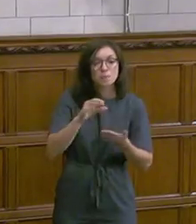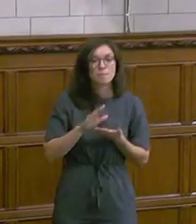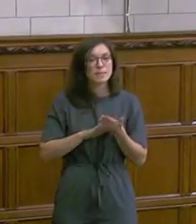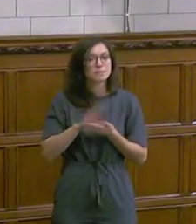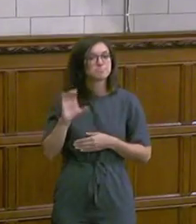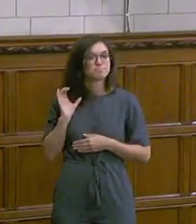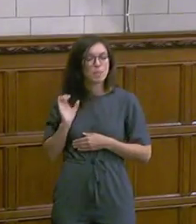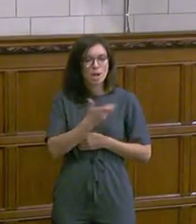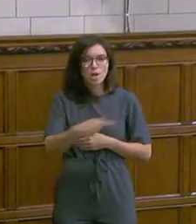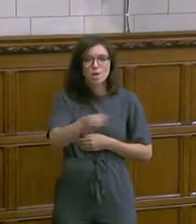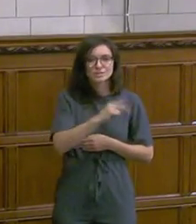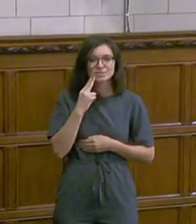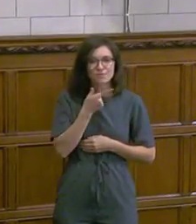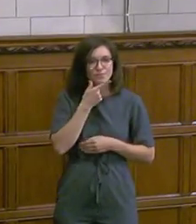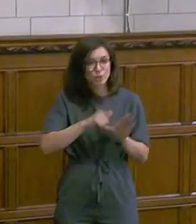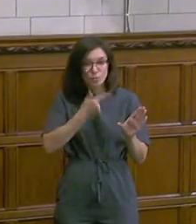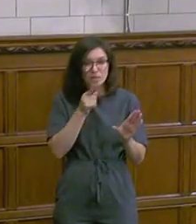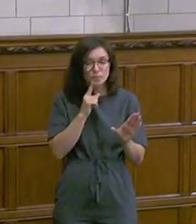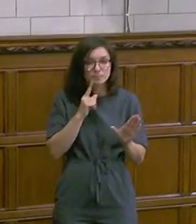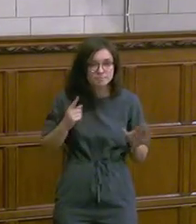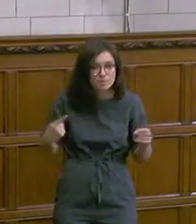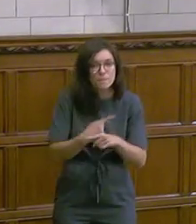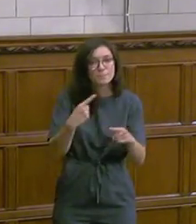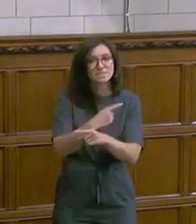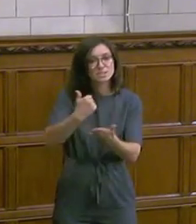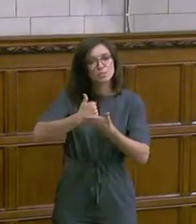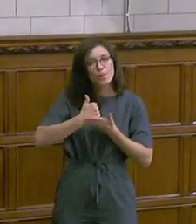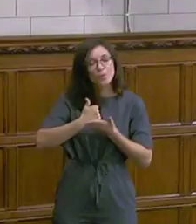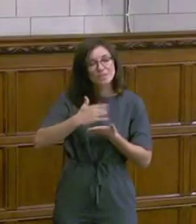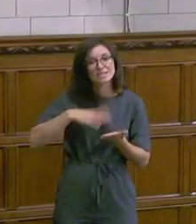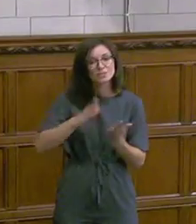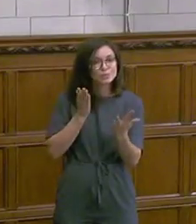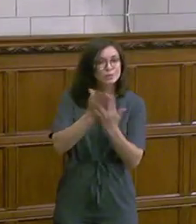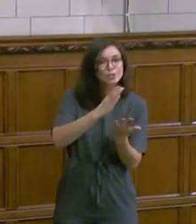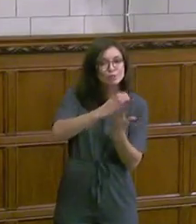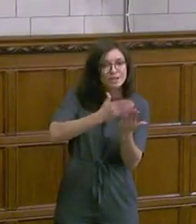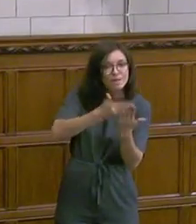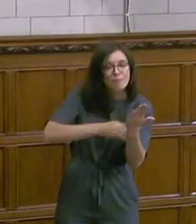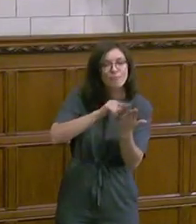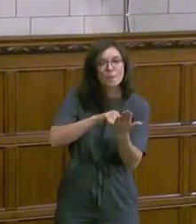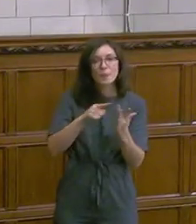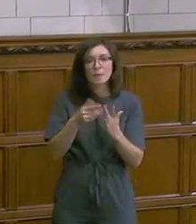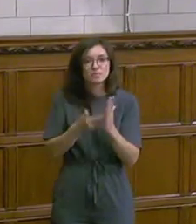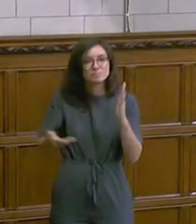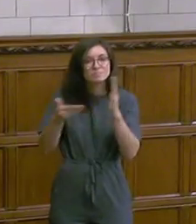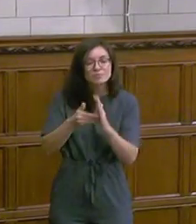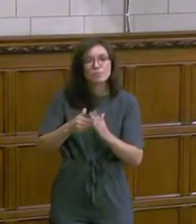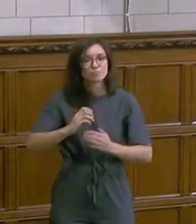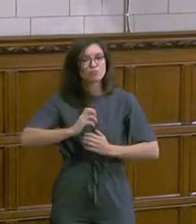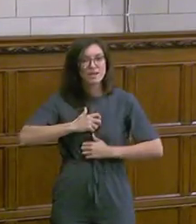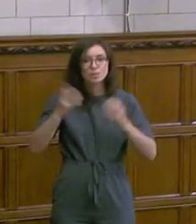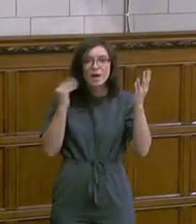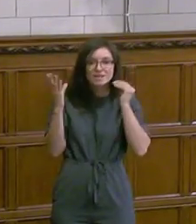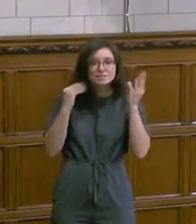young people are less likely to get the support they need to access the curriculum, such as a radio aid to help with additional application or